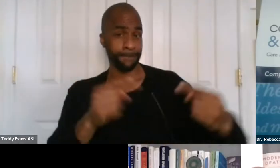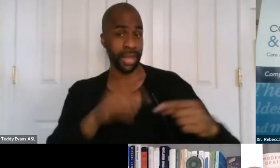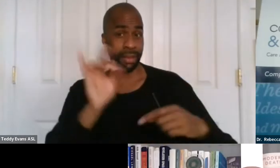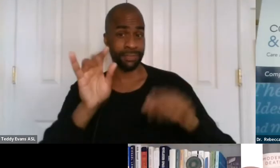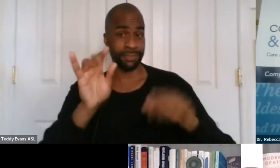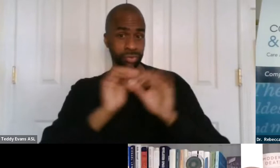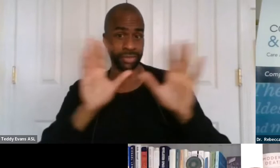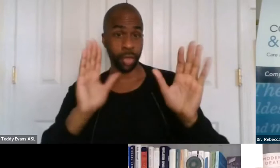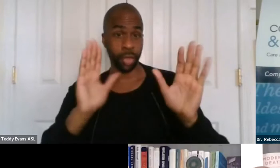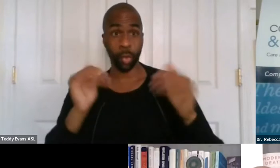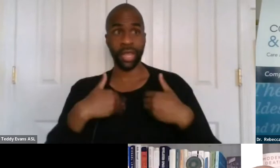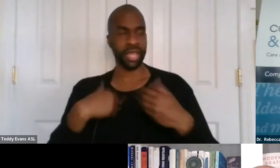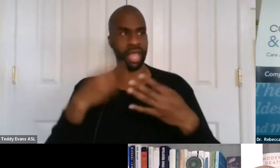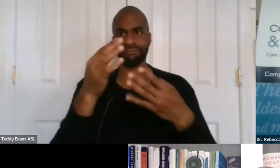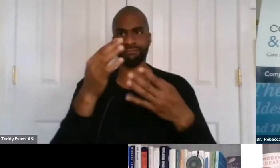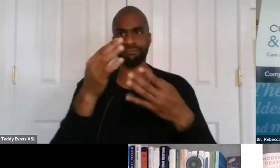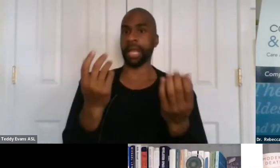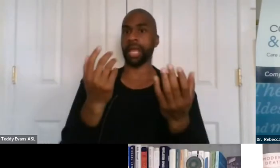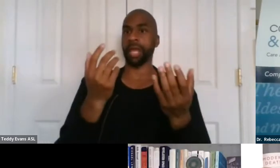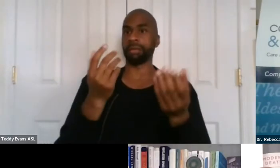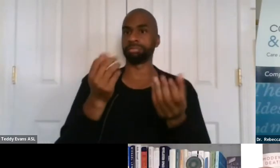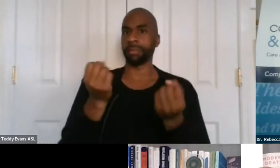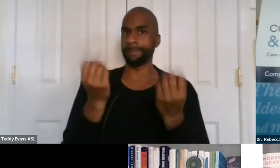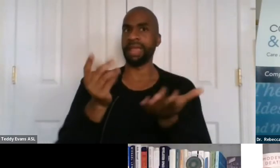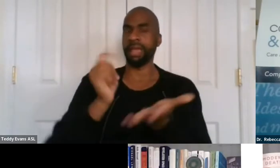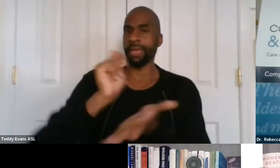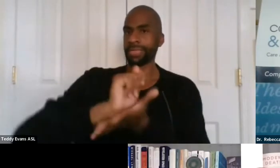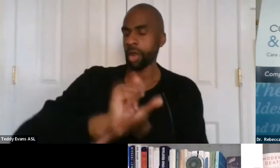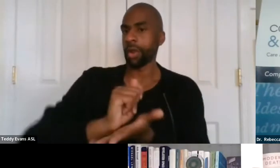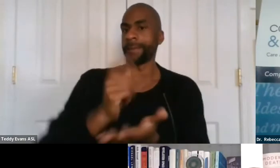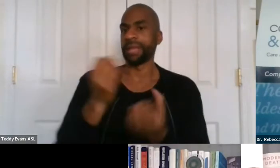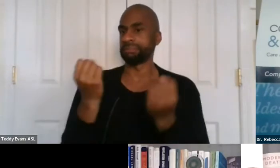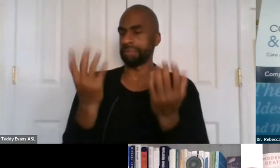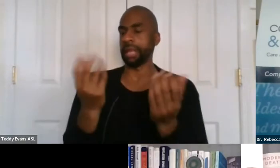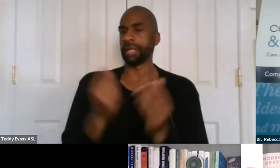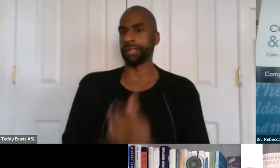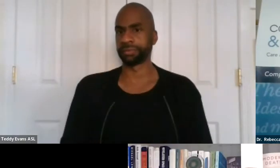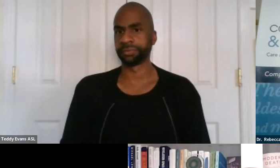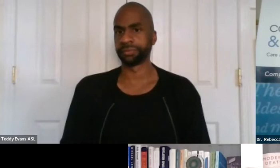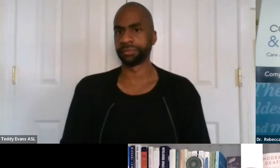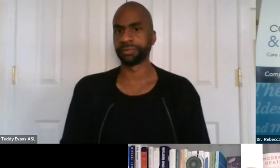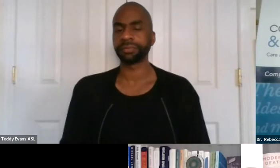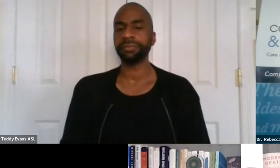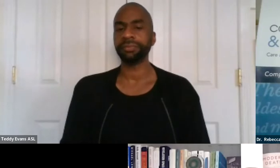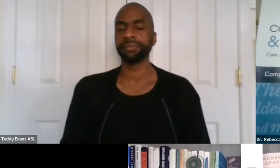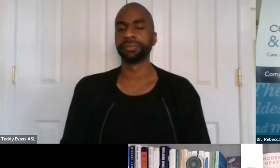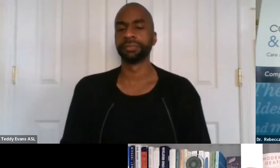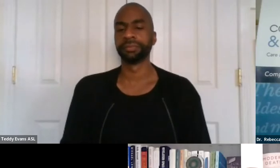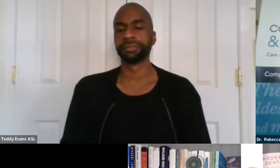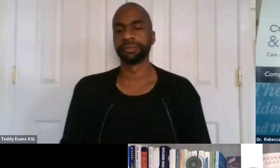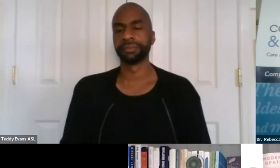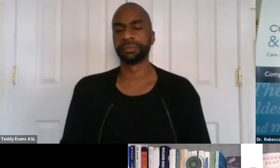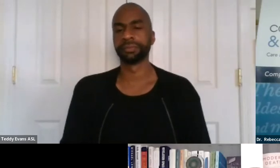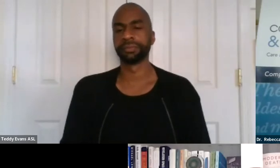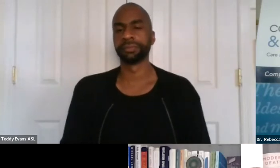treatments that might be considered alternative forms of therapy that can be quite effective. In fact, one of the things that I